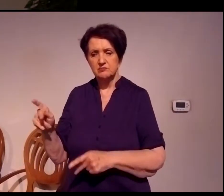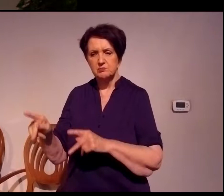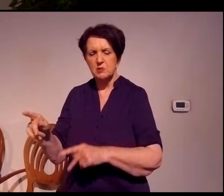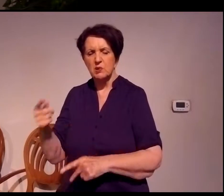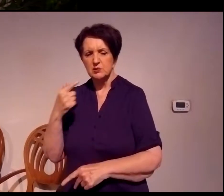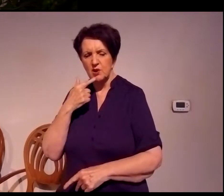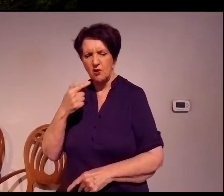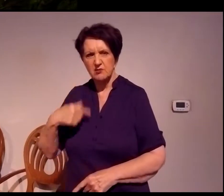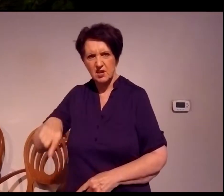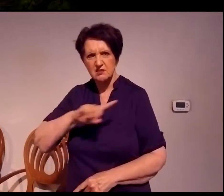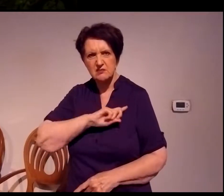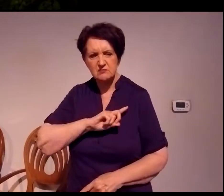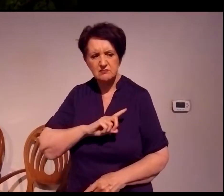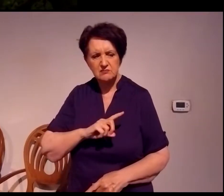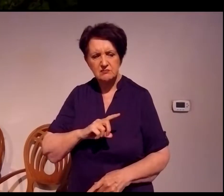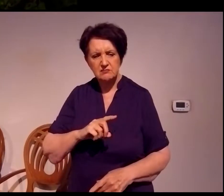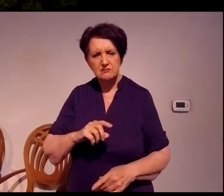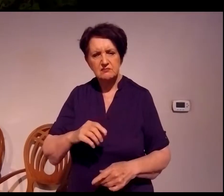people first.